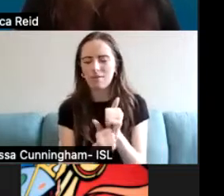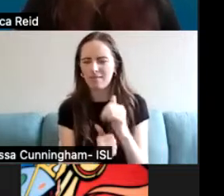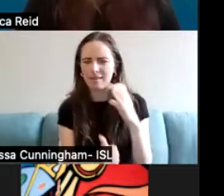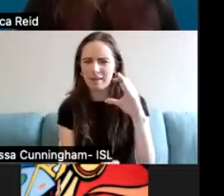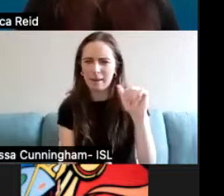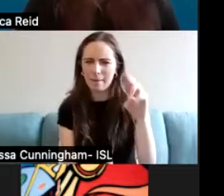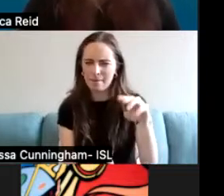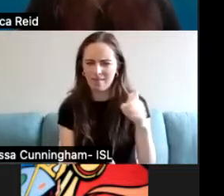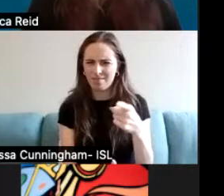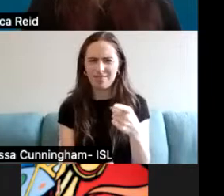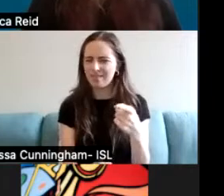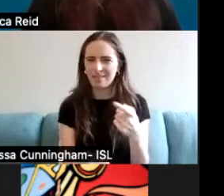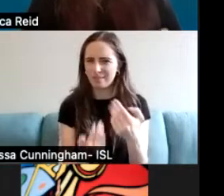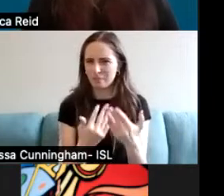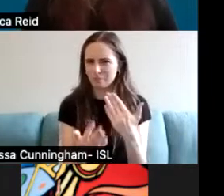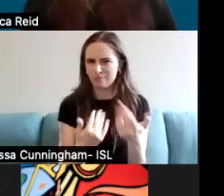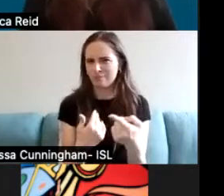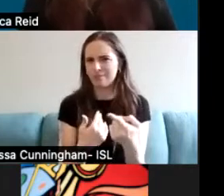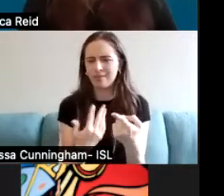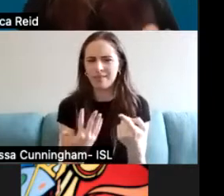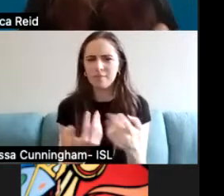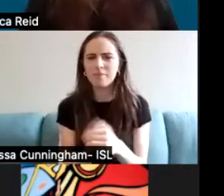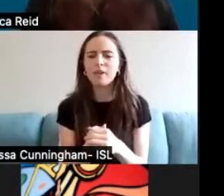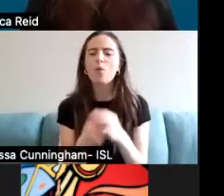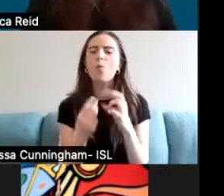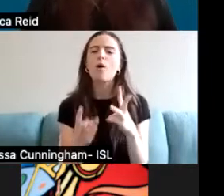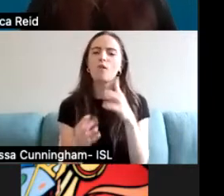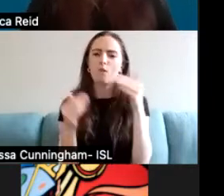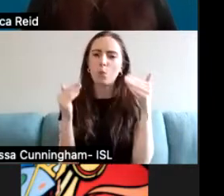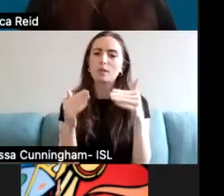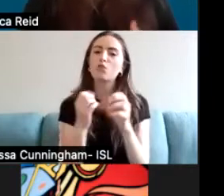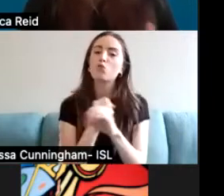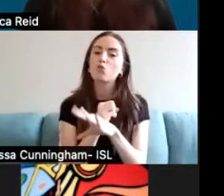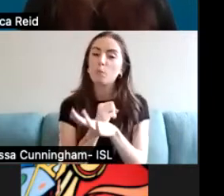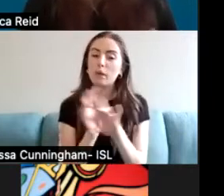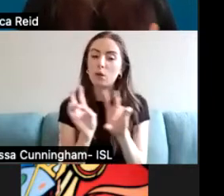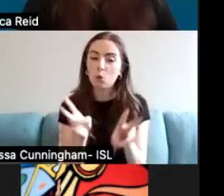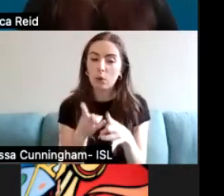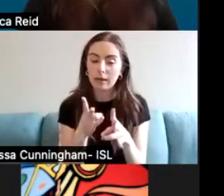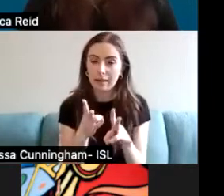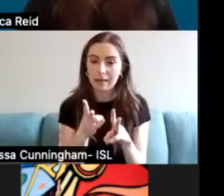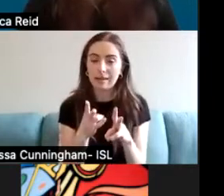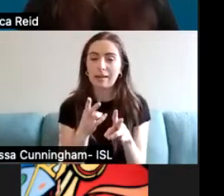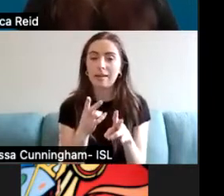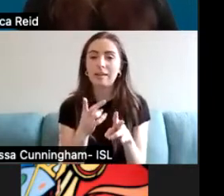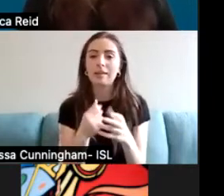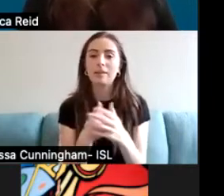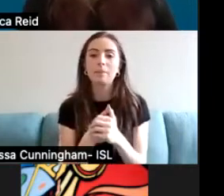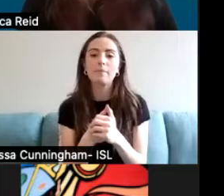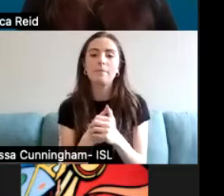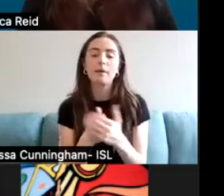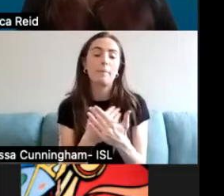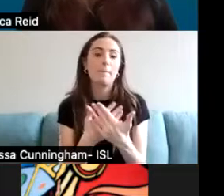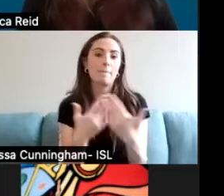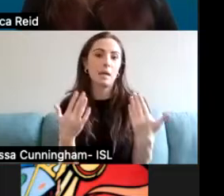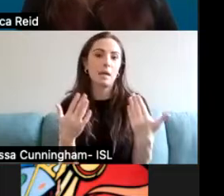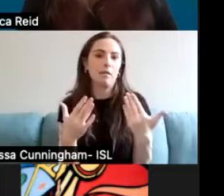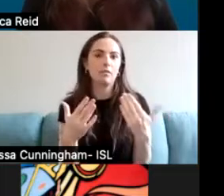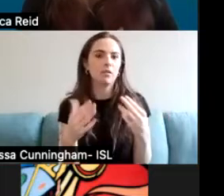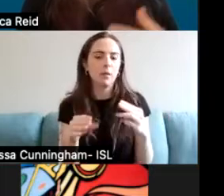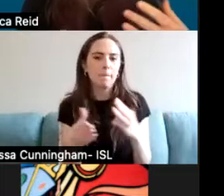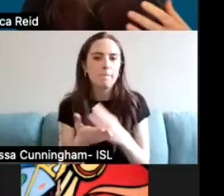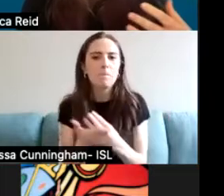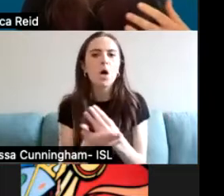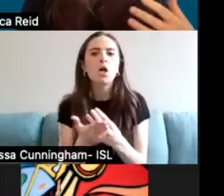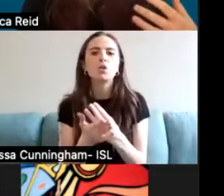about? So just to talk quickly about social media, because that's a huge part of a lot of our promotions these days, our marketing